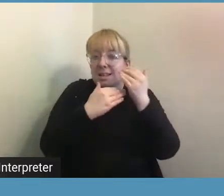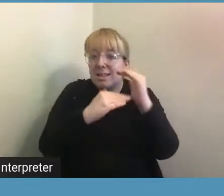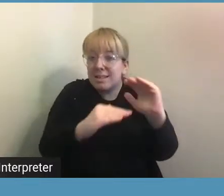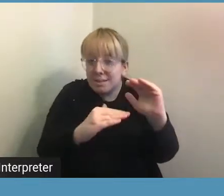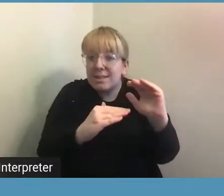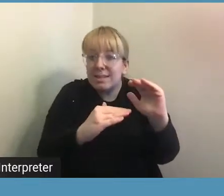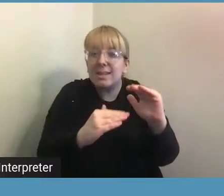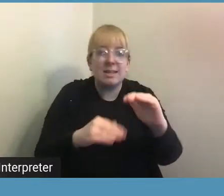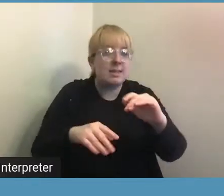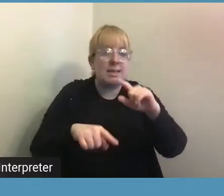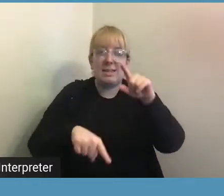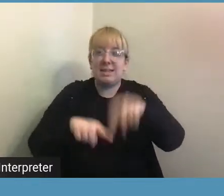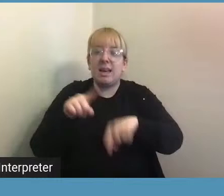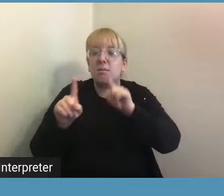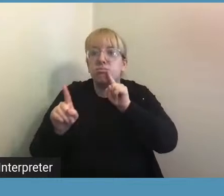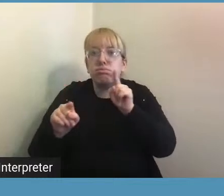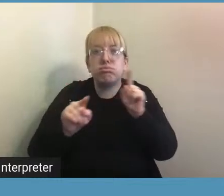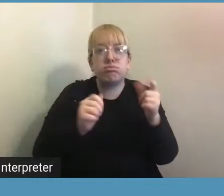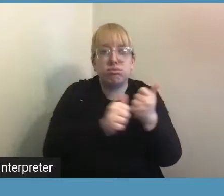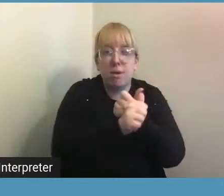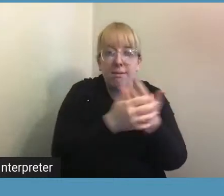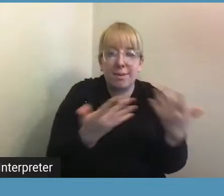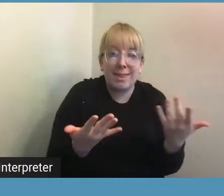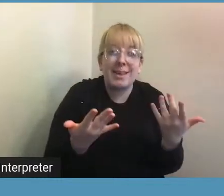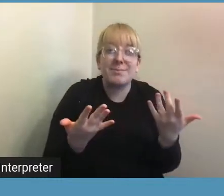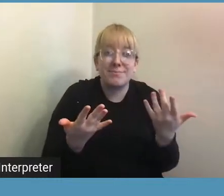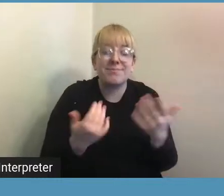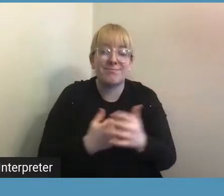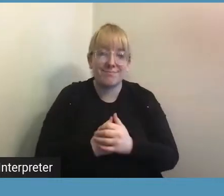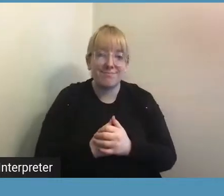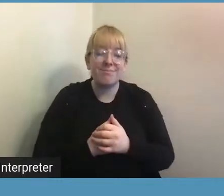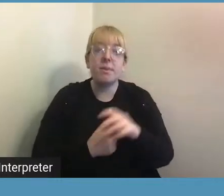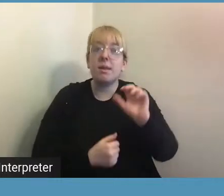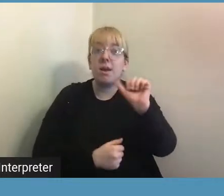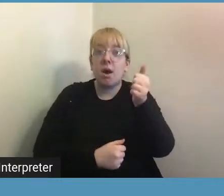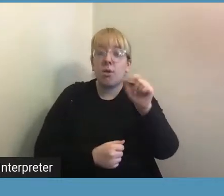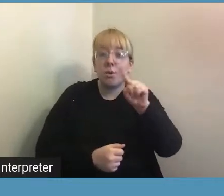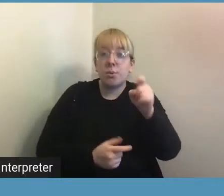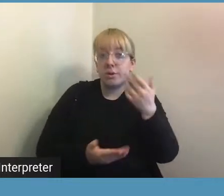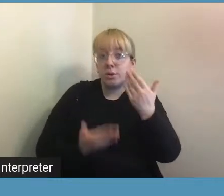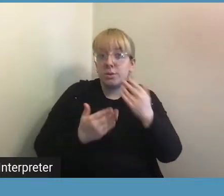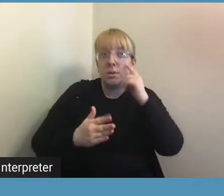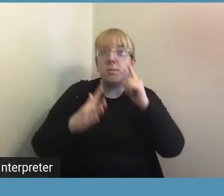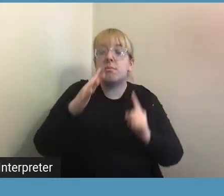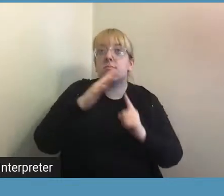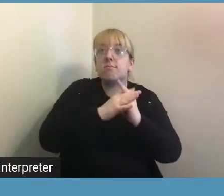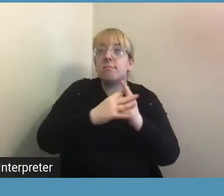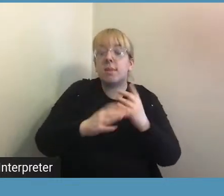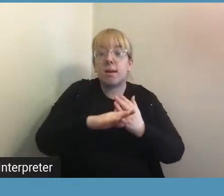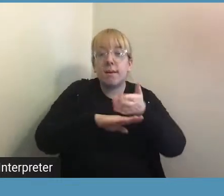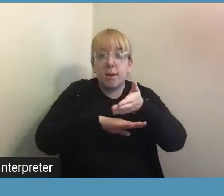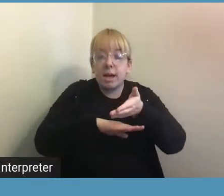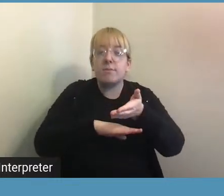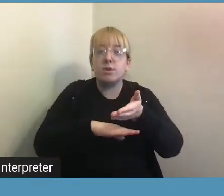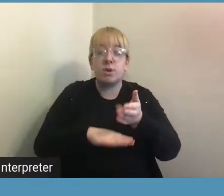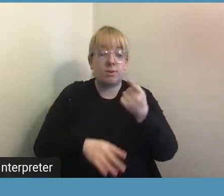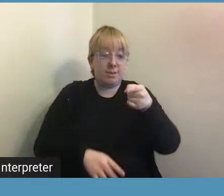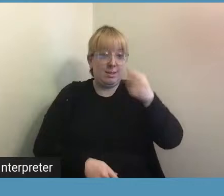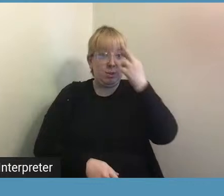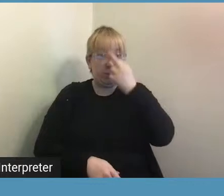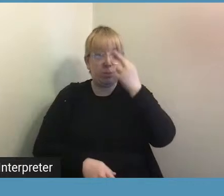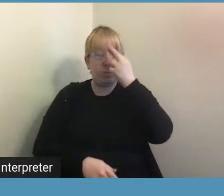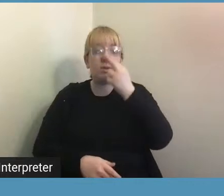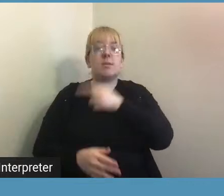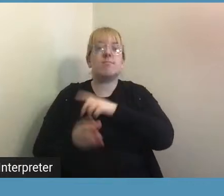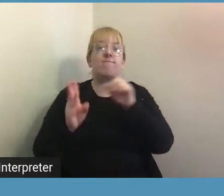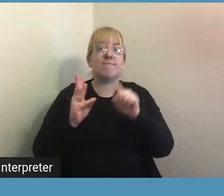allows. However, we may not be able to address all of them, and other questions may arise after reflecting on a program. For this reason, we